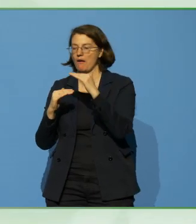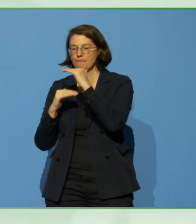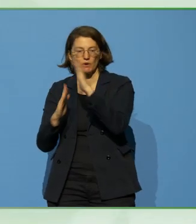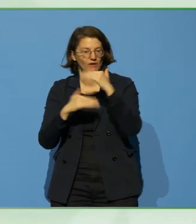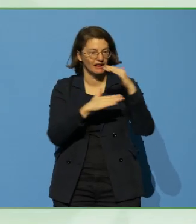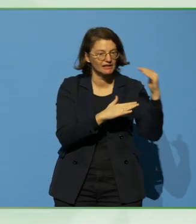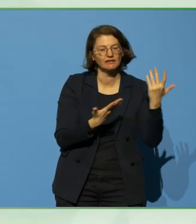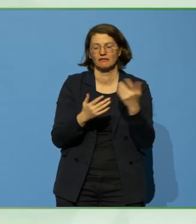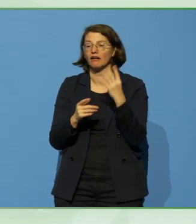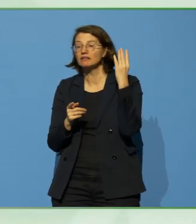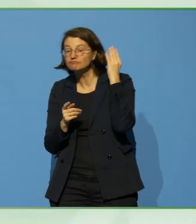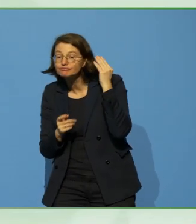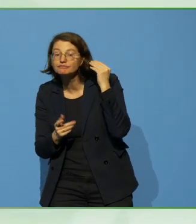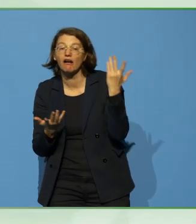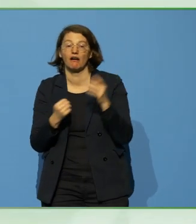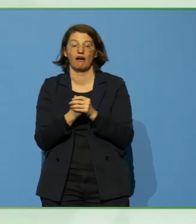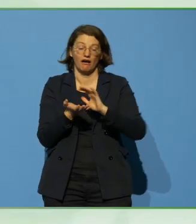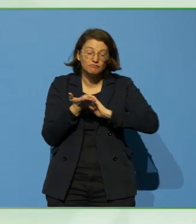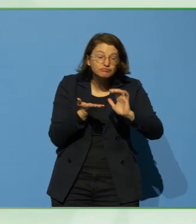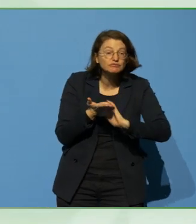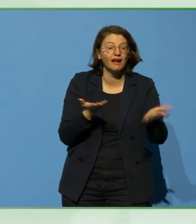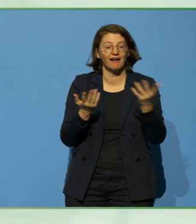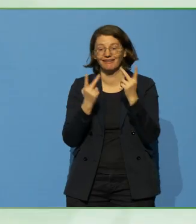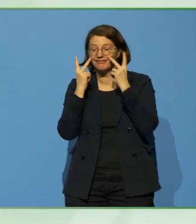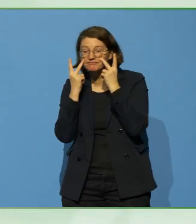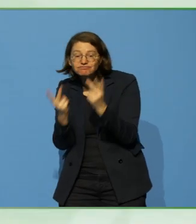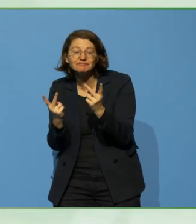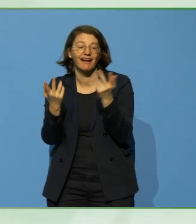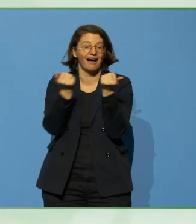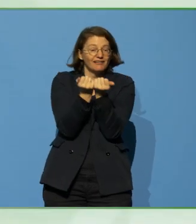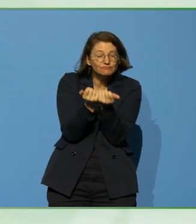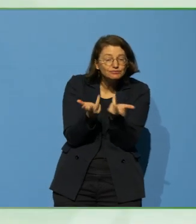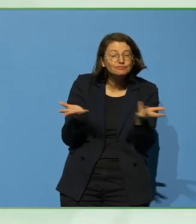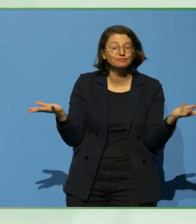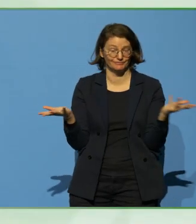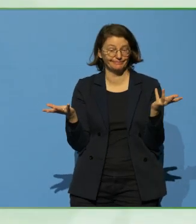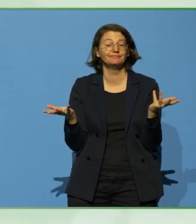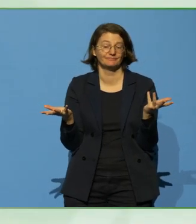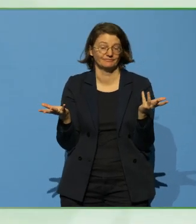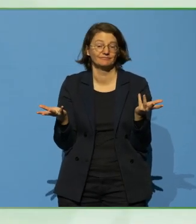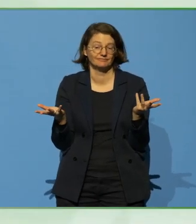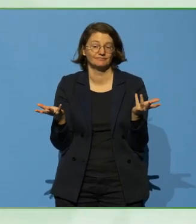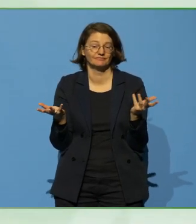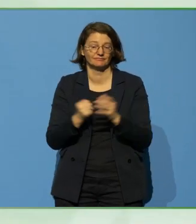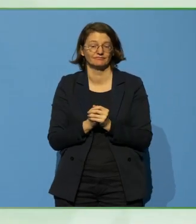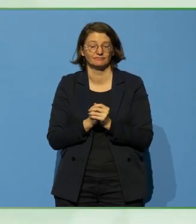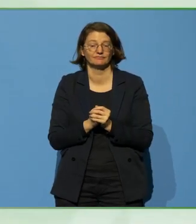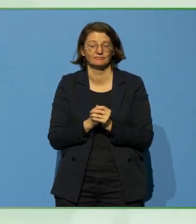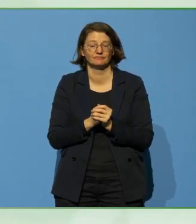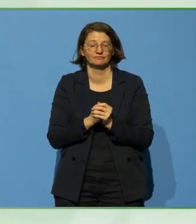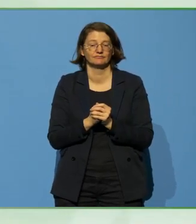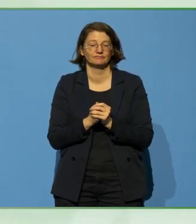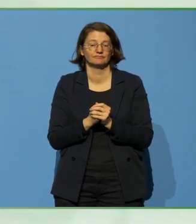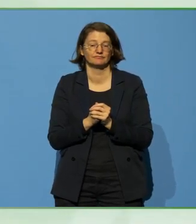went wrong, but also a haptic notification so you can feel it in your hand if you're blind, but you're in a nightclub and you cannot hear your phone speak to